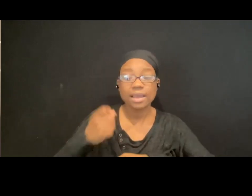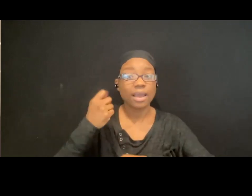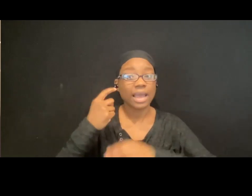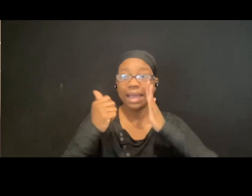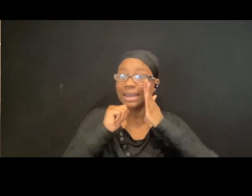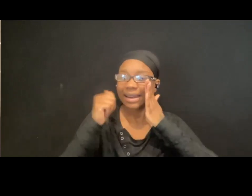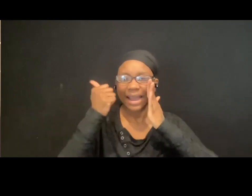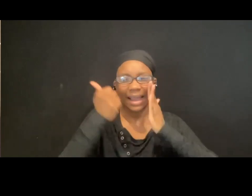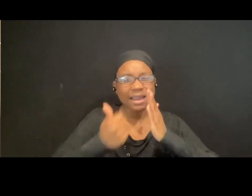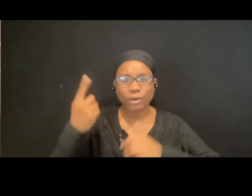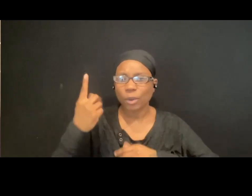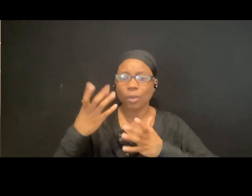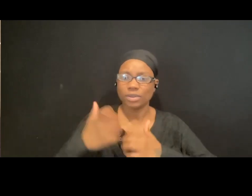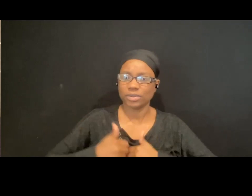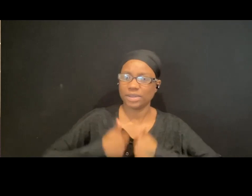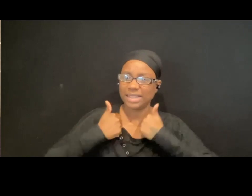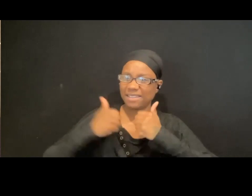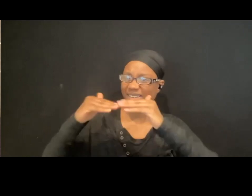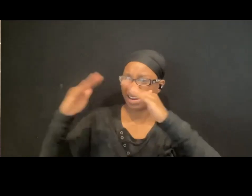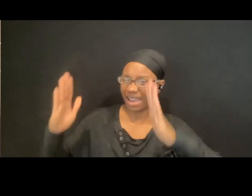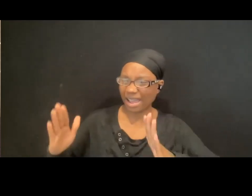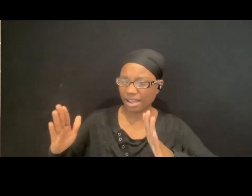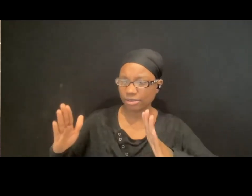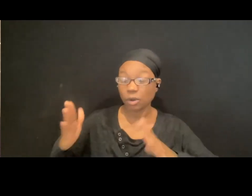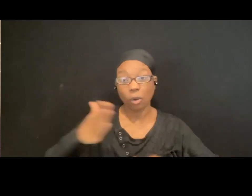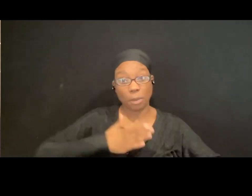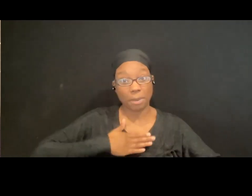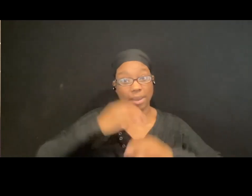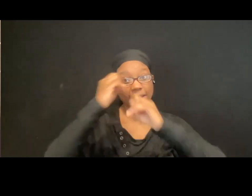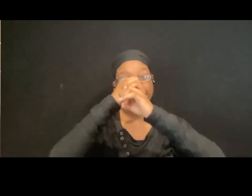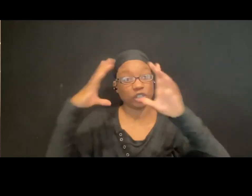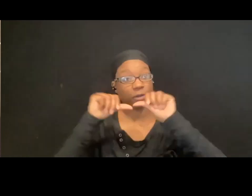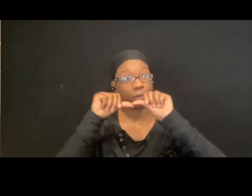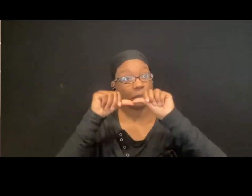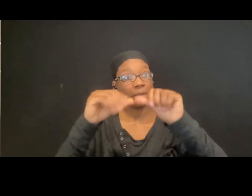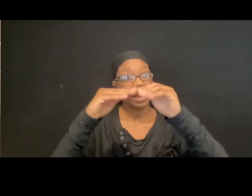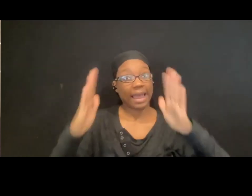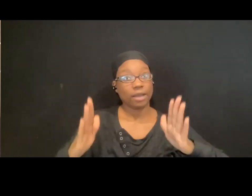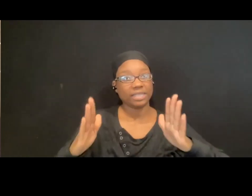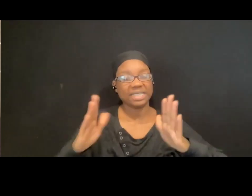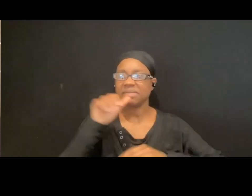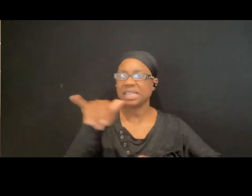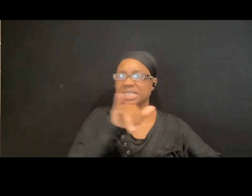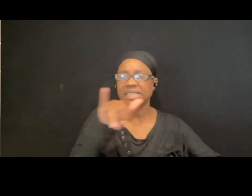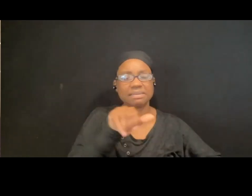a house. Or my idea of permanent housing, like, isn't the idea that a lot of the girls